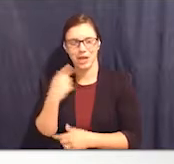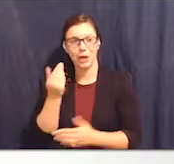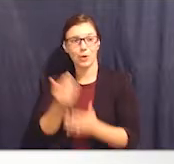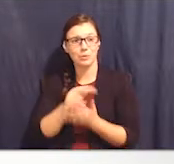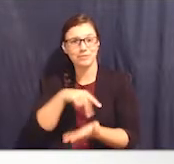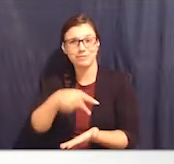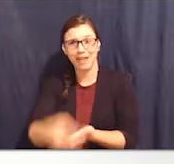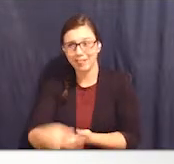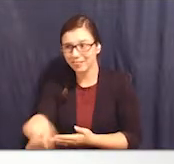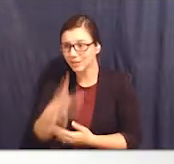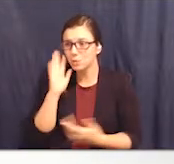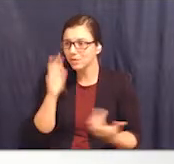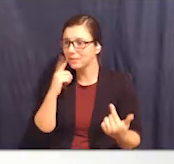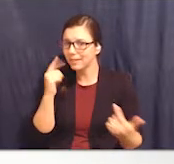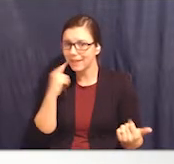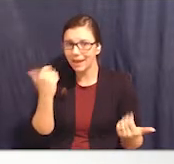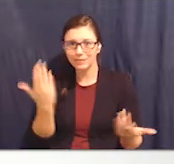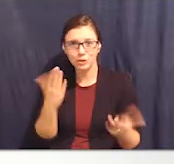proposal,